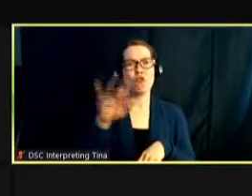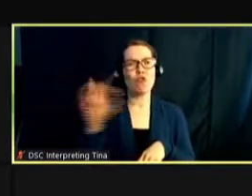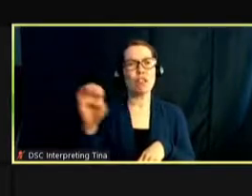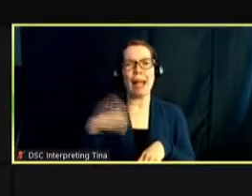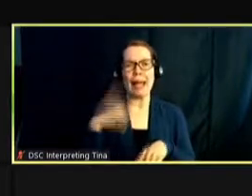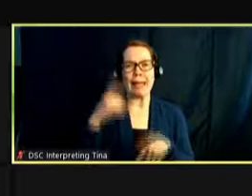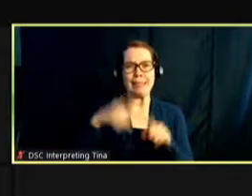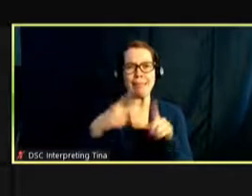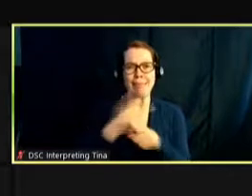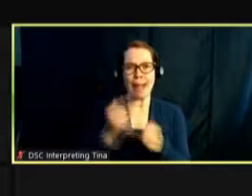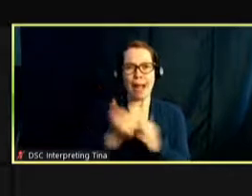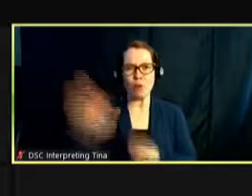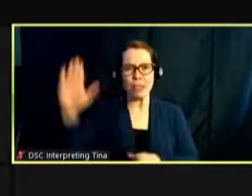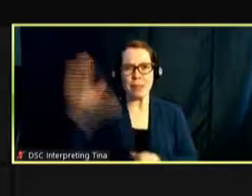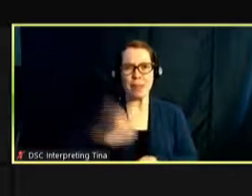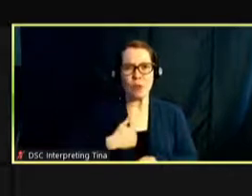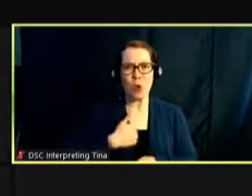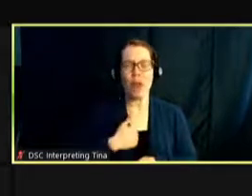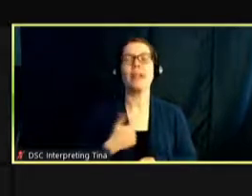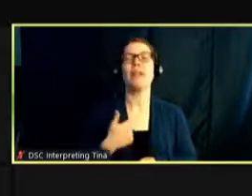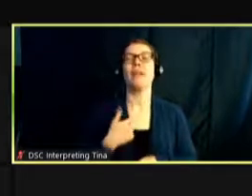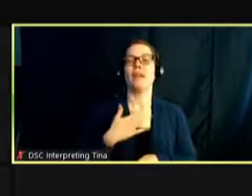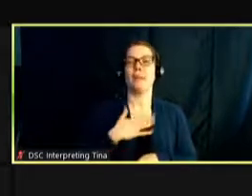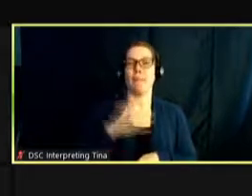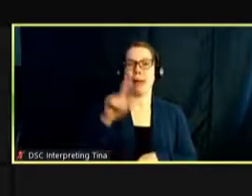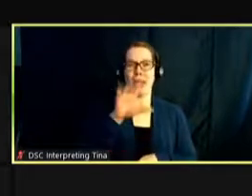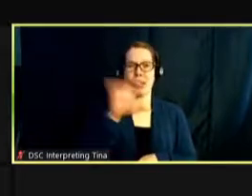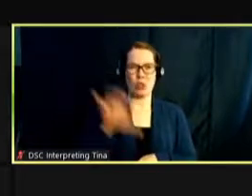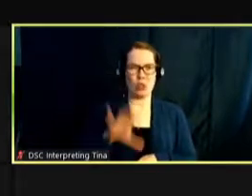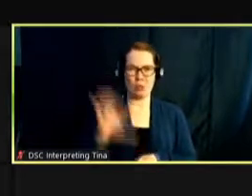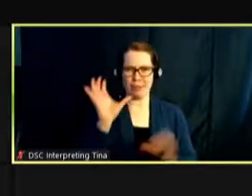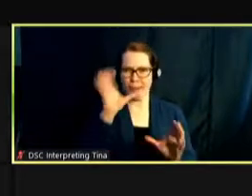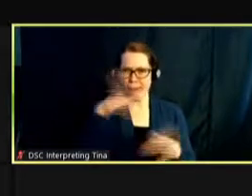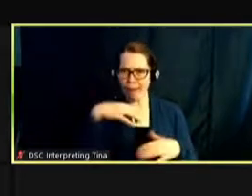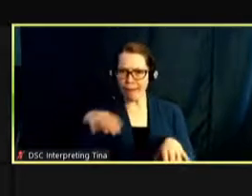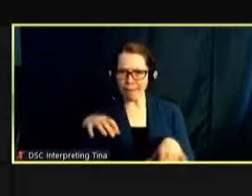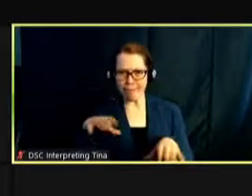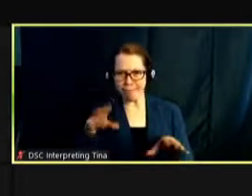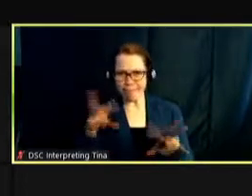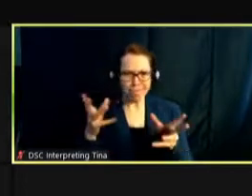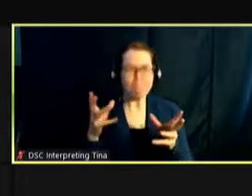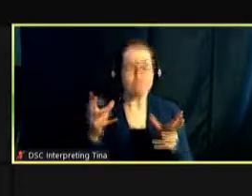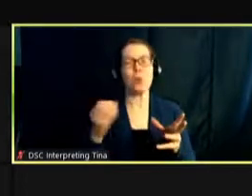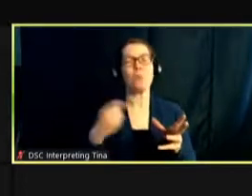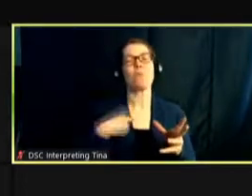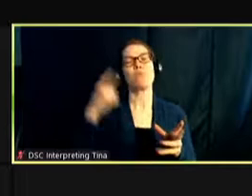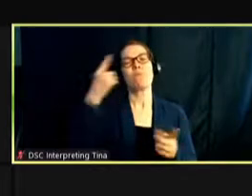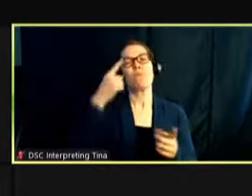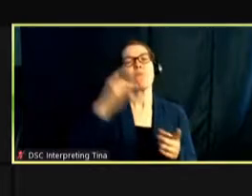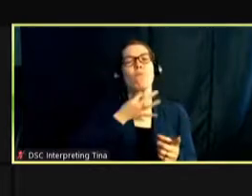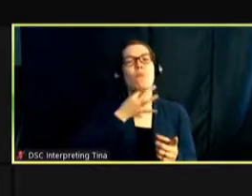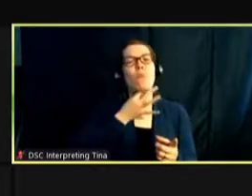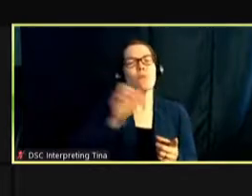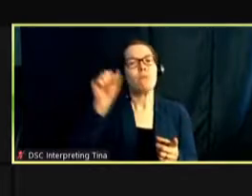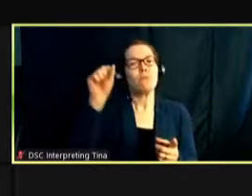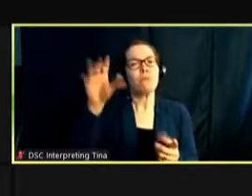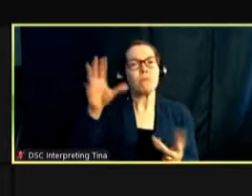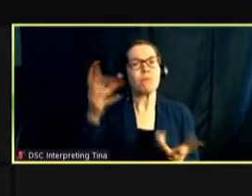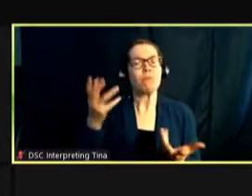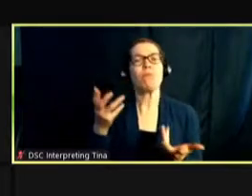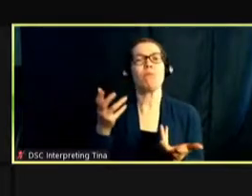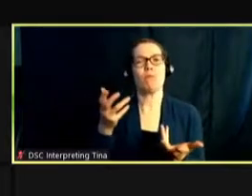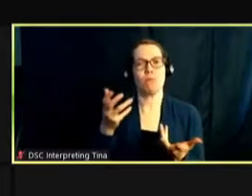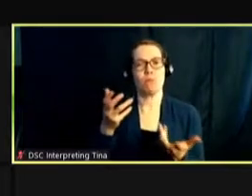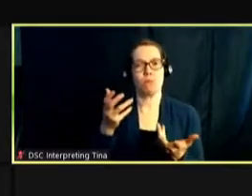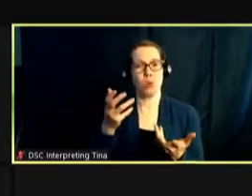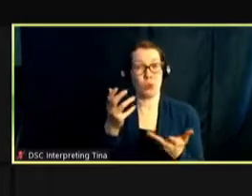I gotcha. Awesome, thank you. Sure. My Zoom is being very weird right now. I don't know why. I was just wondering, so are you trying to also use this as a